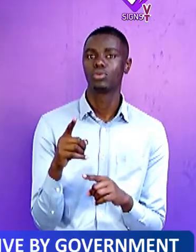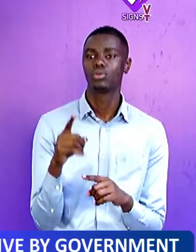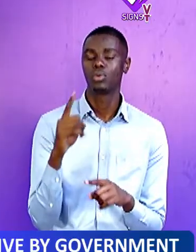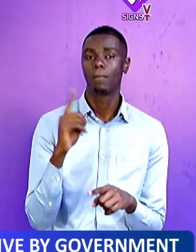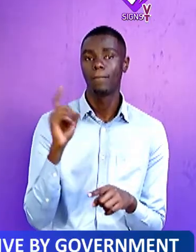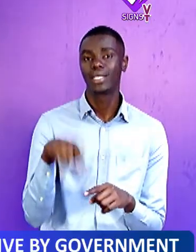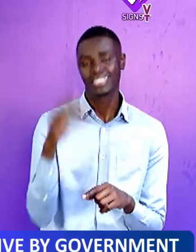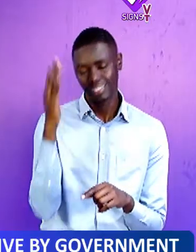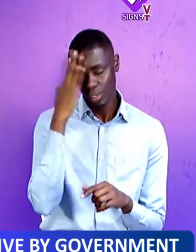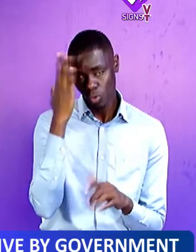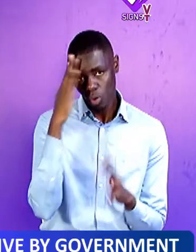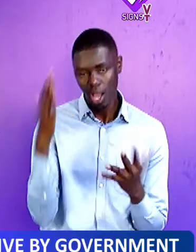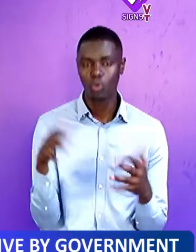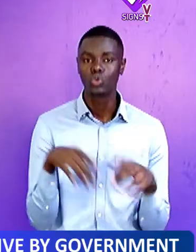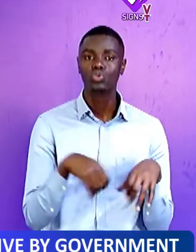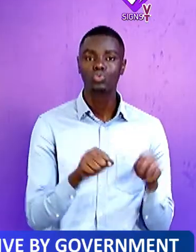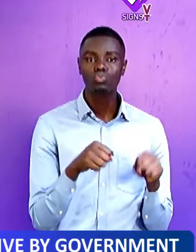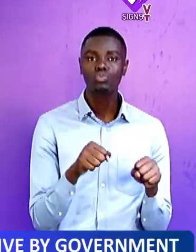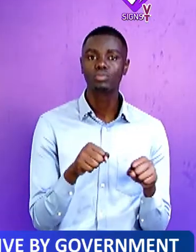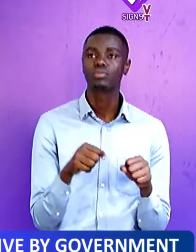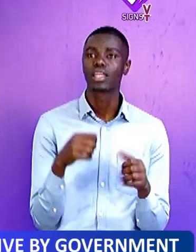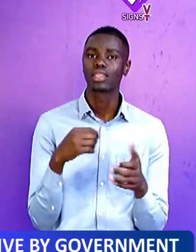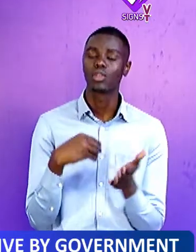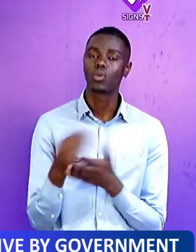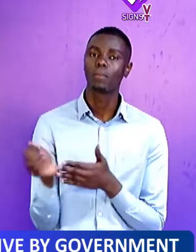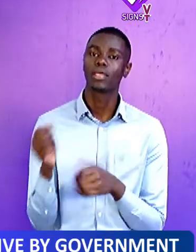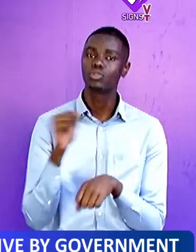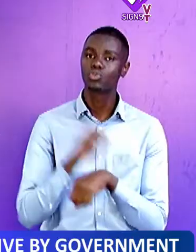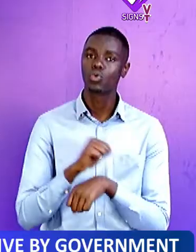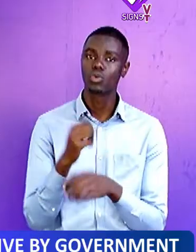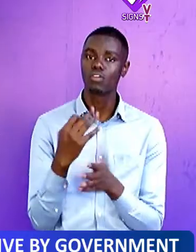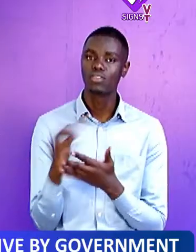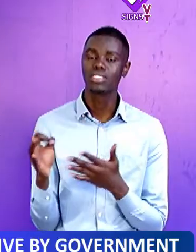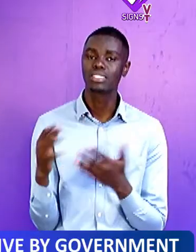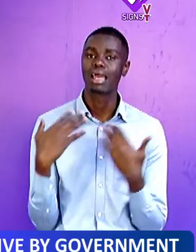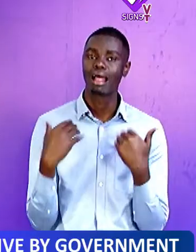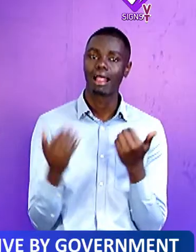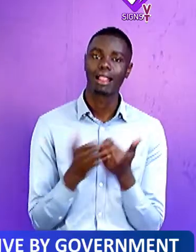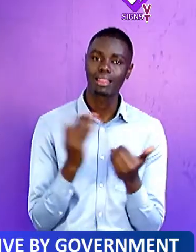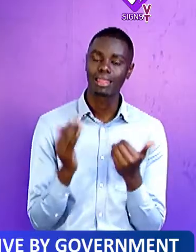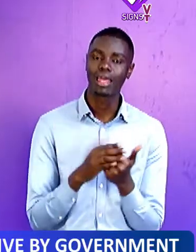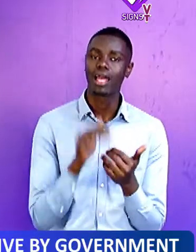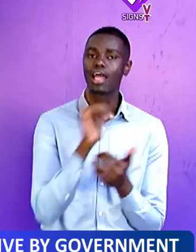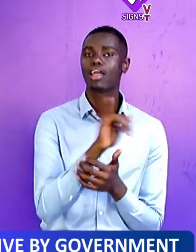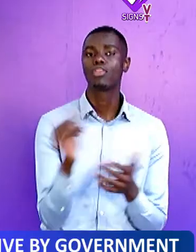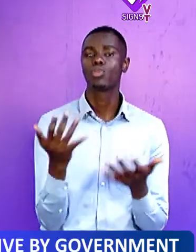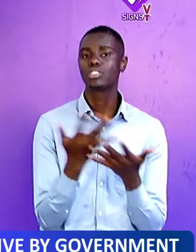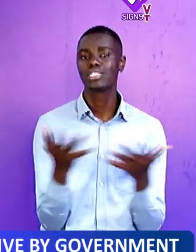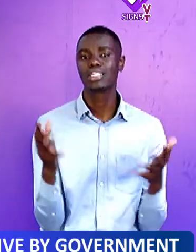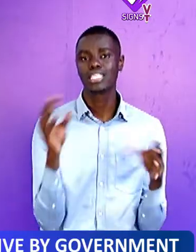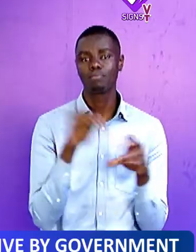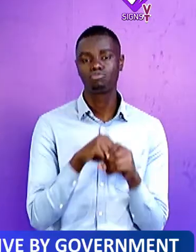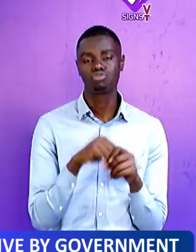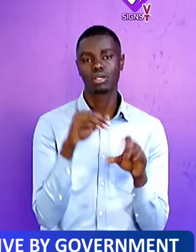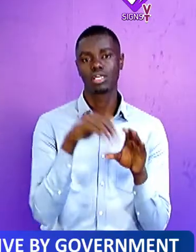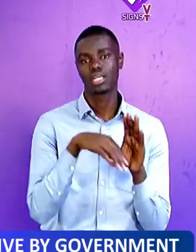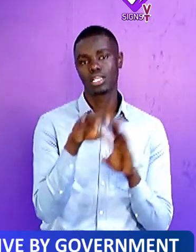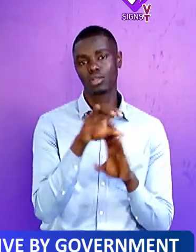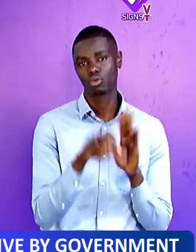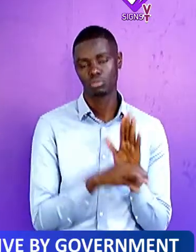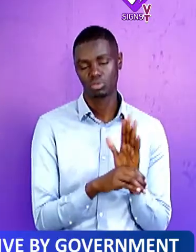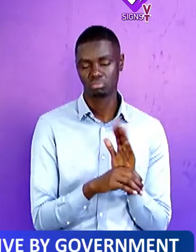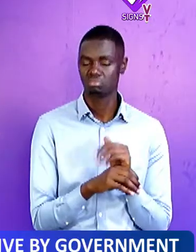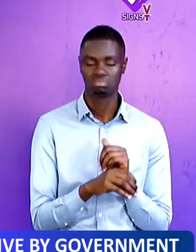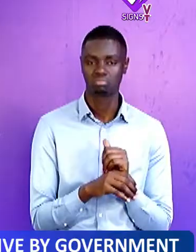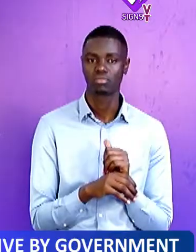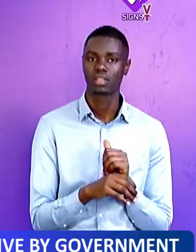around, but you still have to pay school fees, have to offer healthcare. Yet those things are provided for in the Constitution. Basically, this is not the way to go. Not the